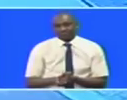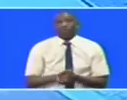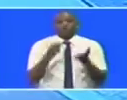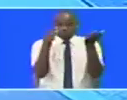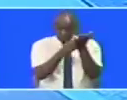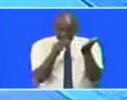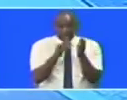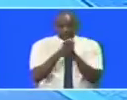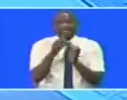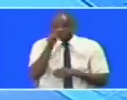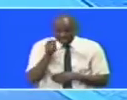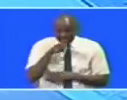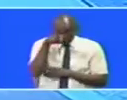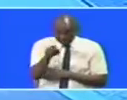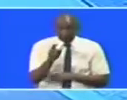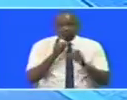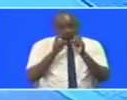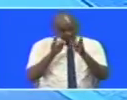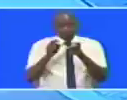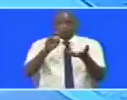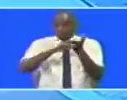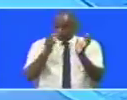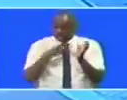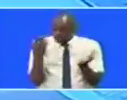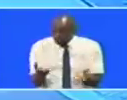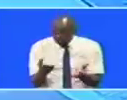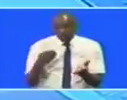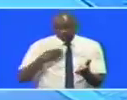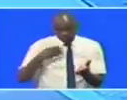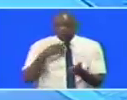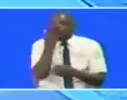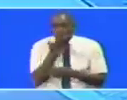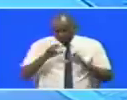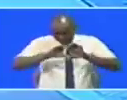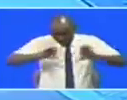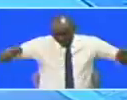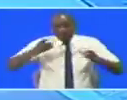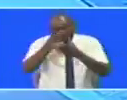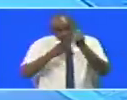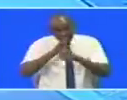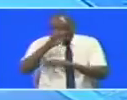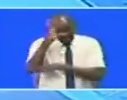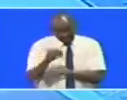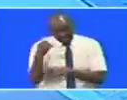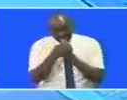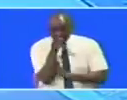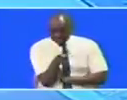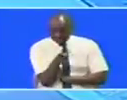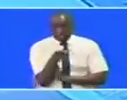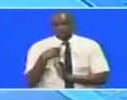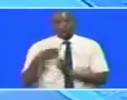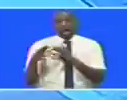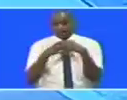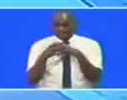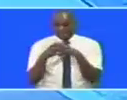Uganda and Tanzania have awarded a contract for designing a crude oil pipeline running through both East African countries to US-based